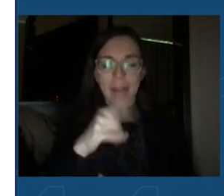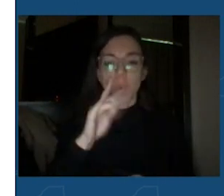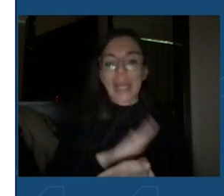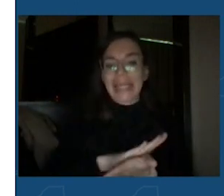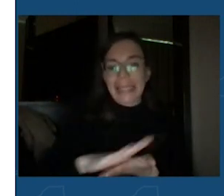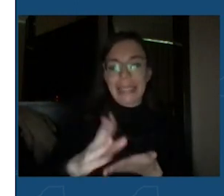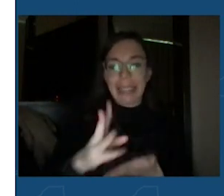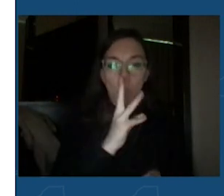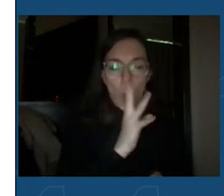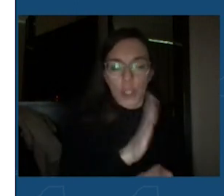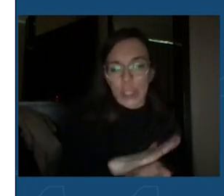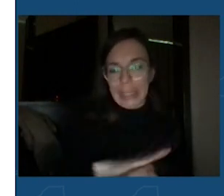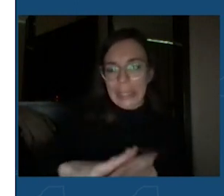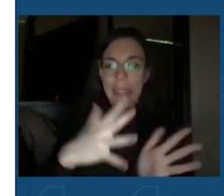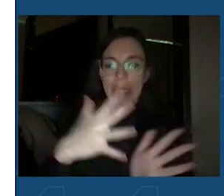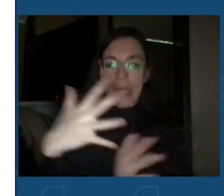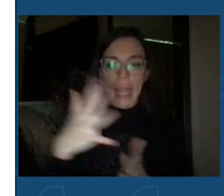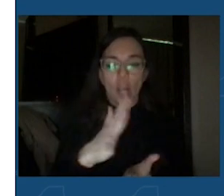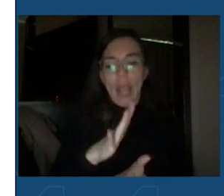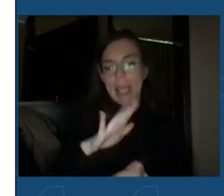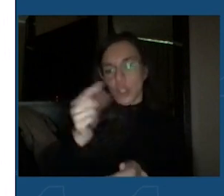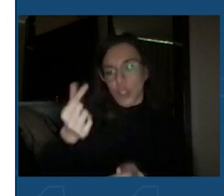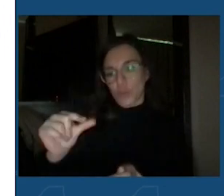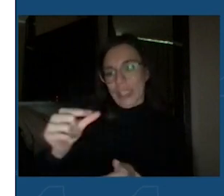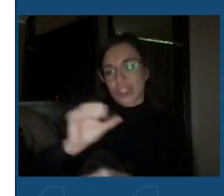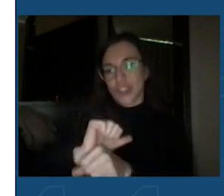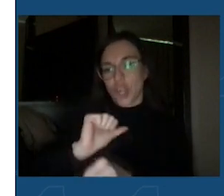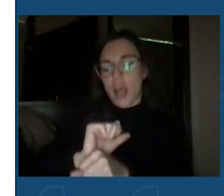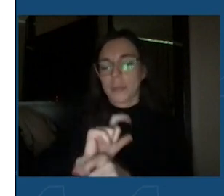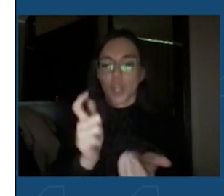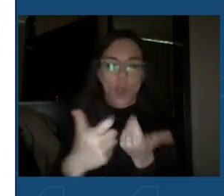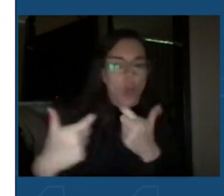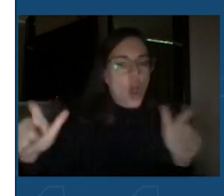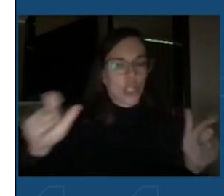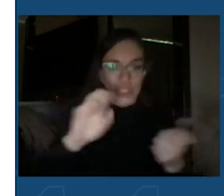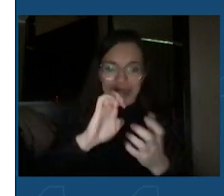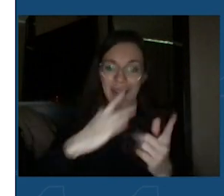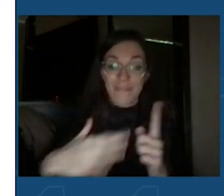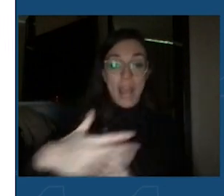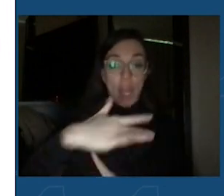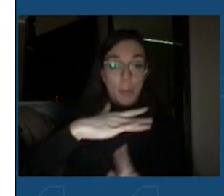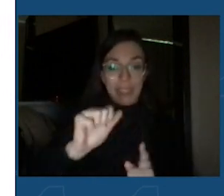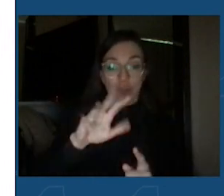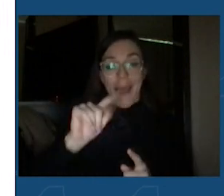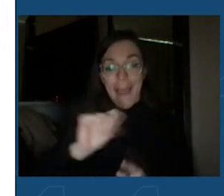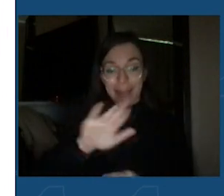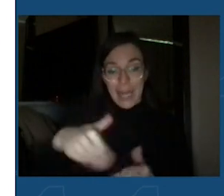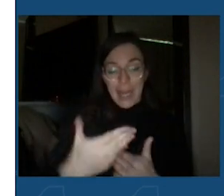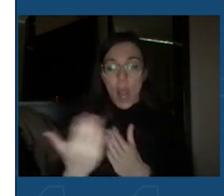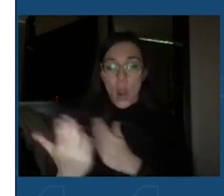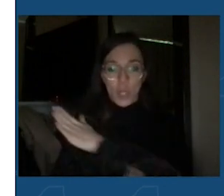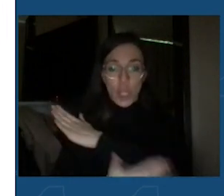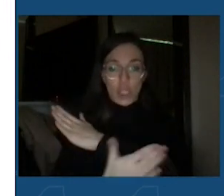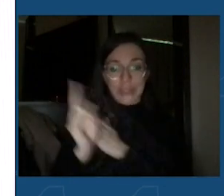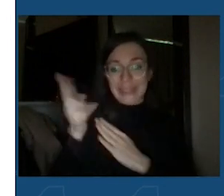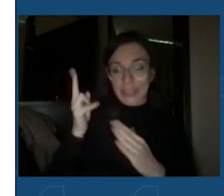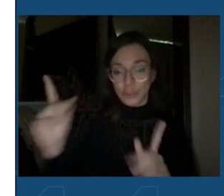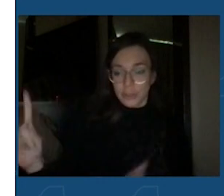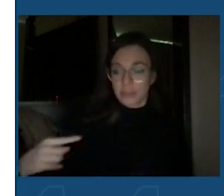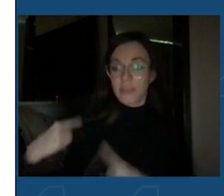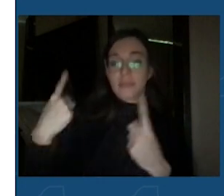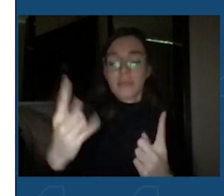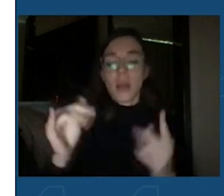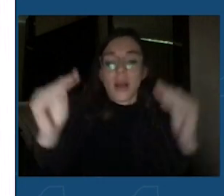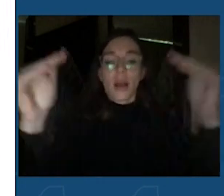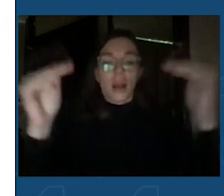Green Jobs Environmental Bond Act, the largest in our nation's history. We're also nation leading in terms of offshore wind. This is so